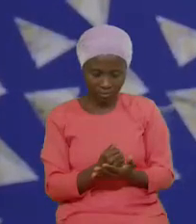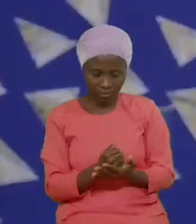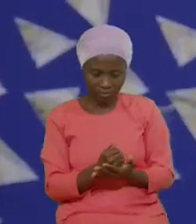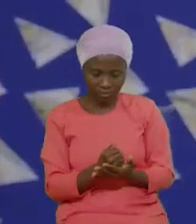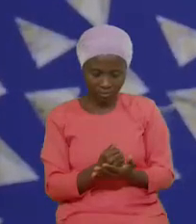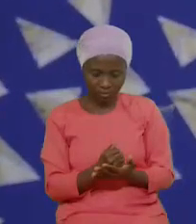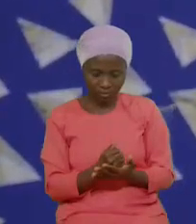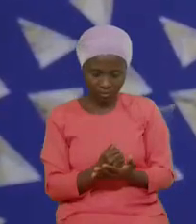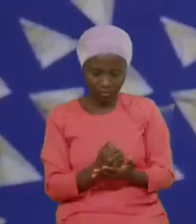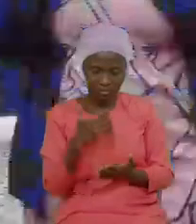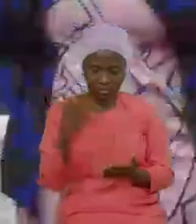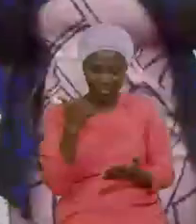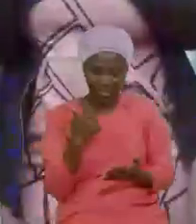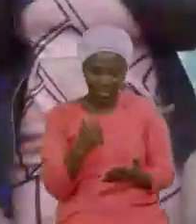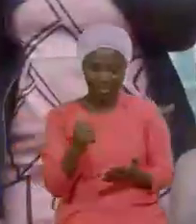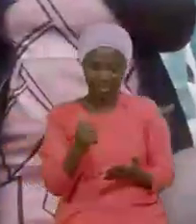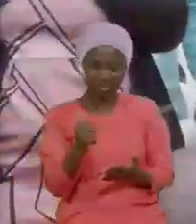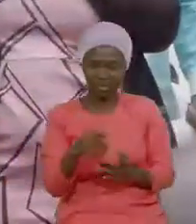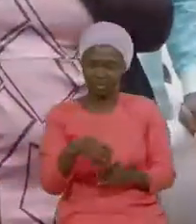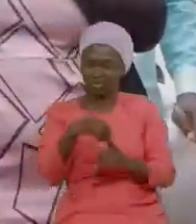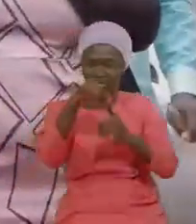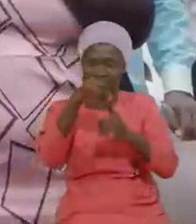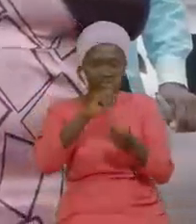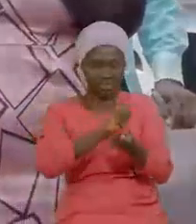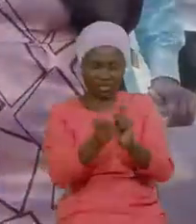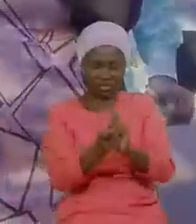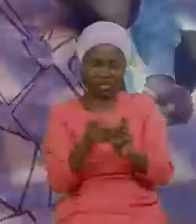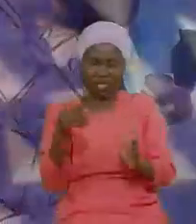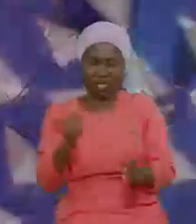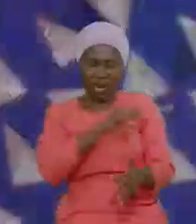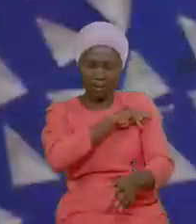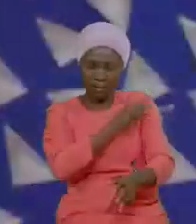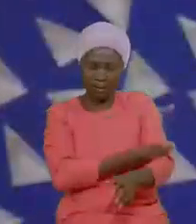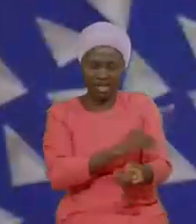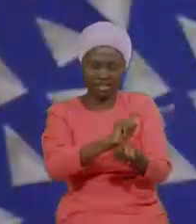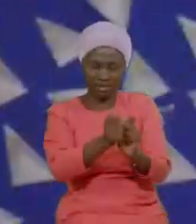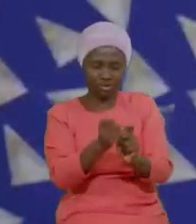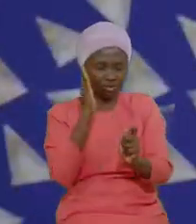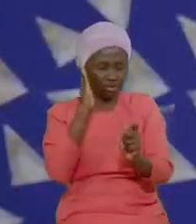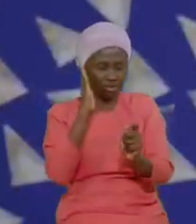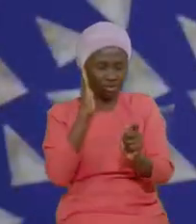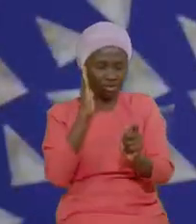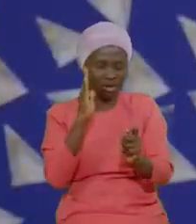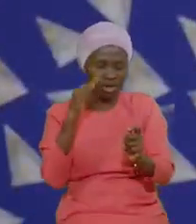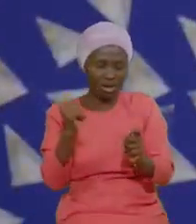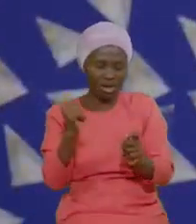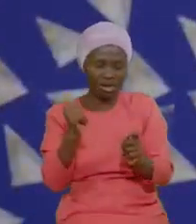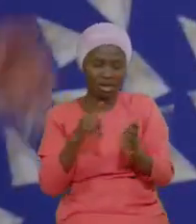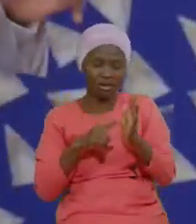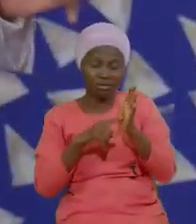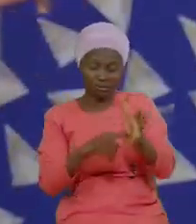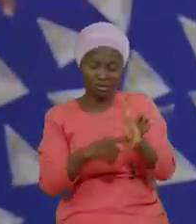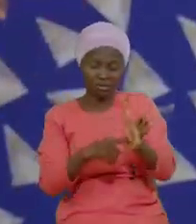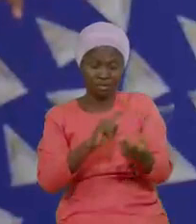A definite change. A mighty change. A visible